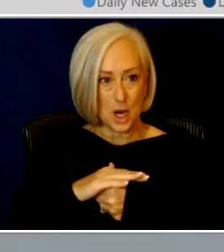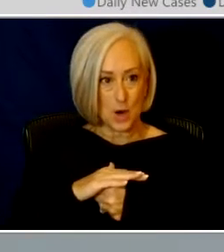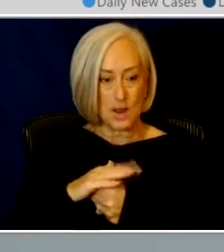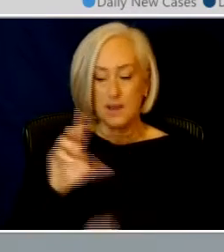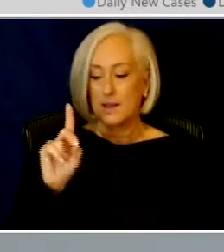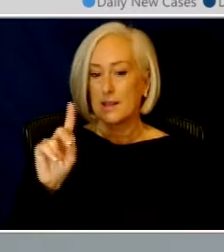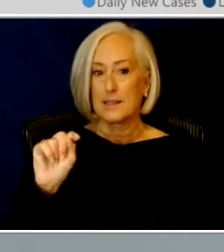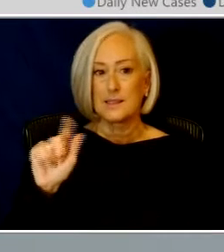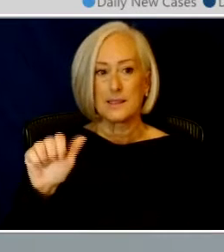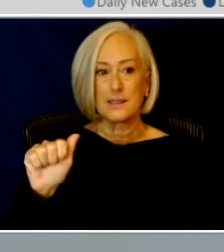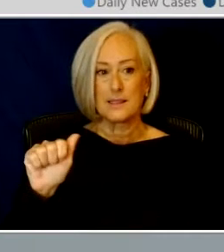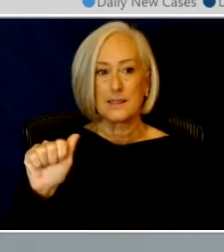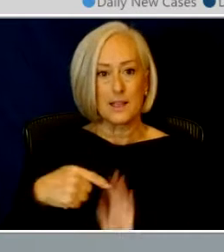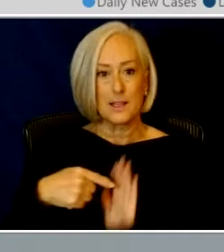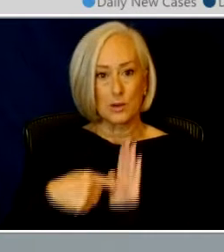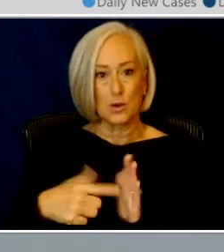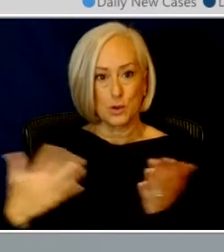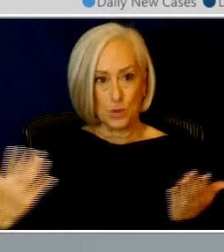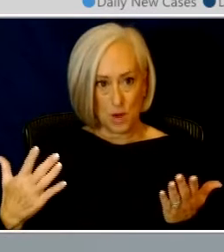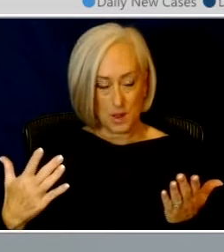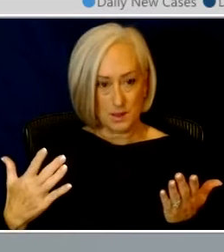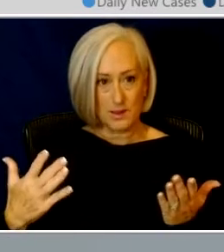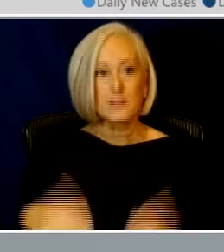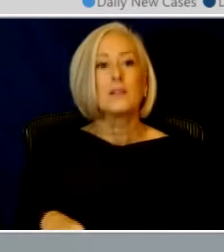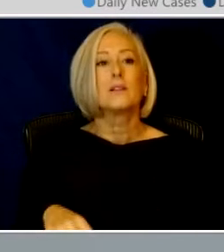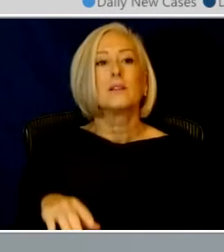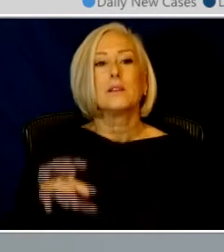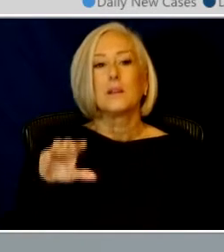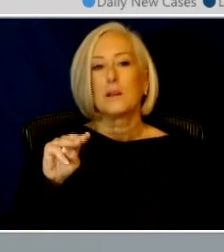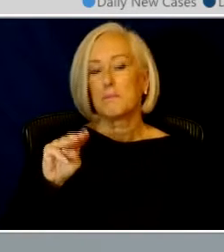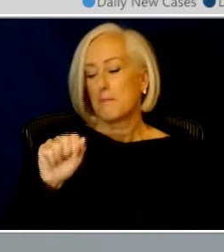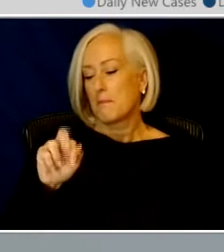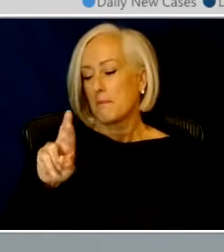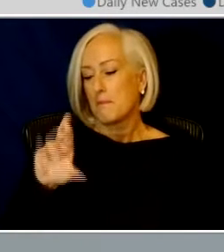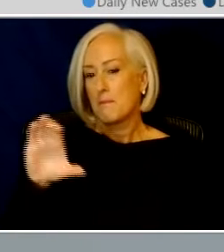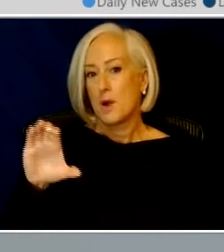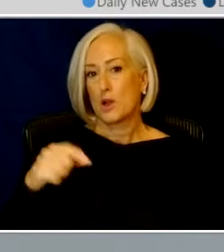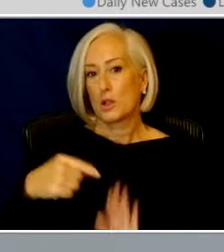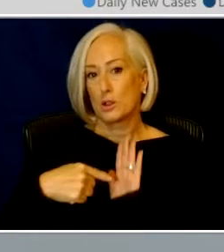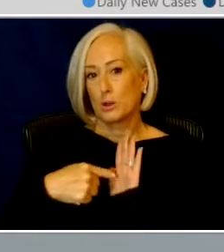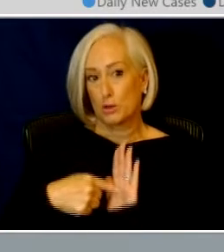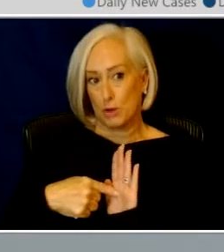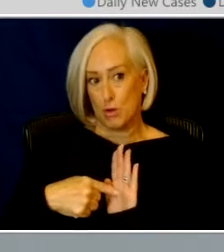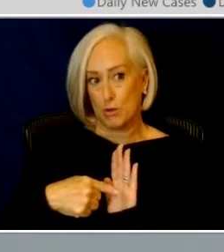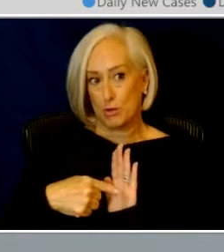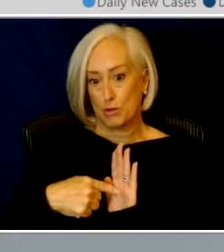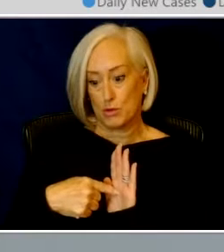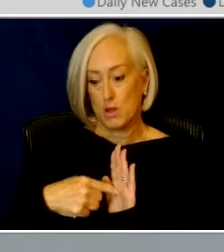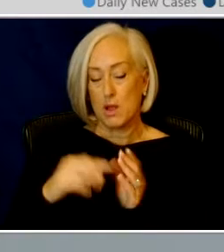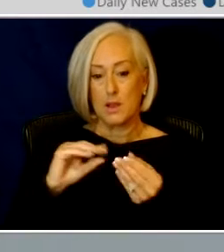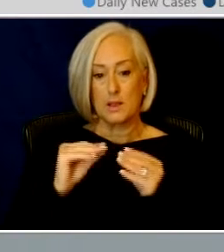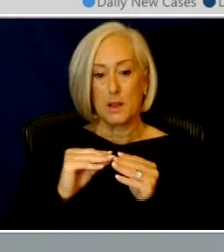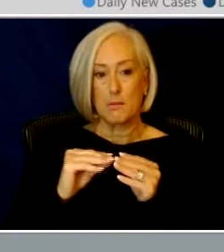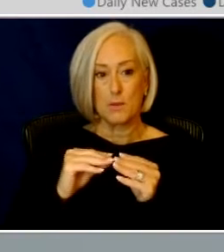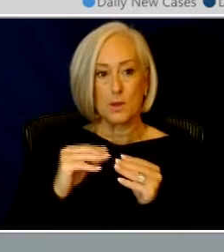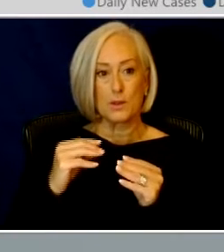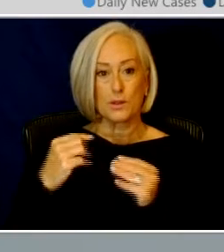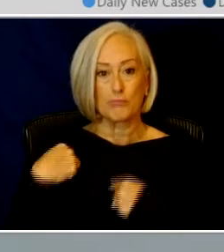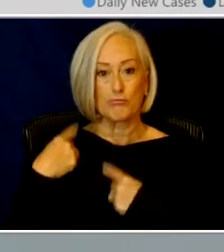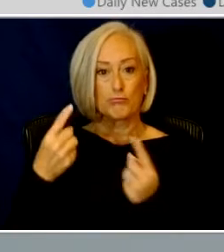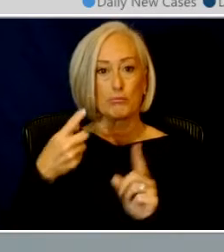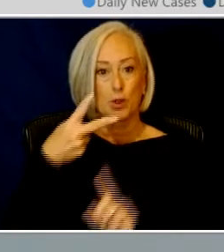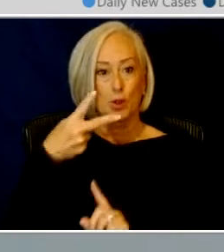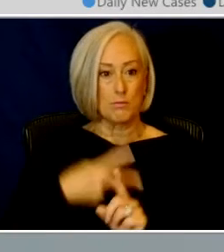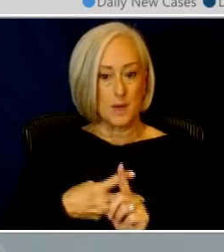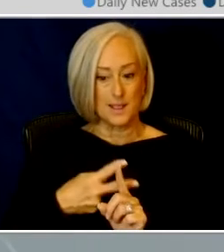Mid-America Regional Council, also known as MARC. These are numbers from the last 2 months since we had our last Chief Medical Officer